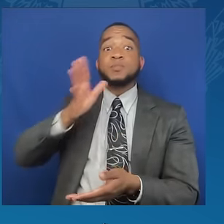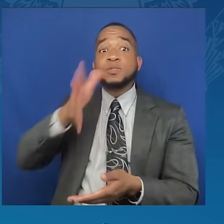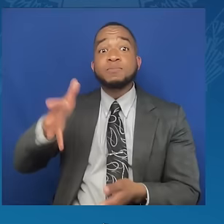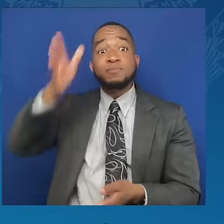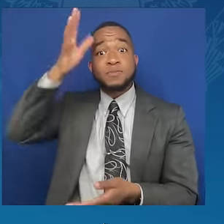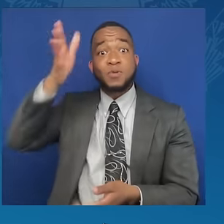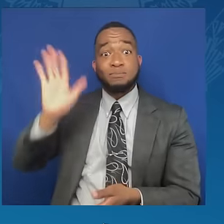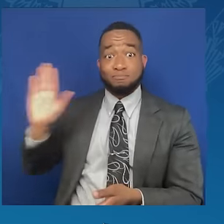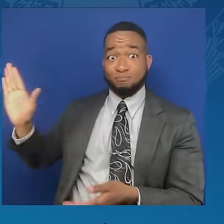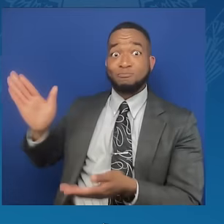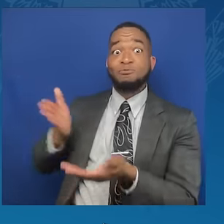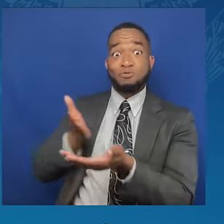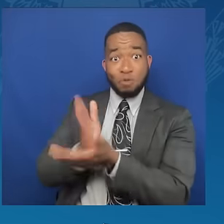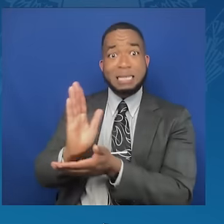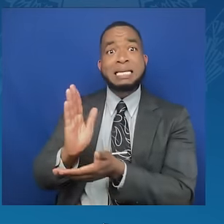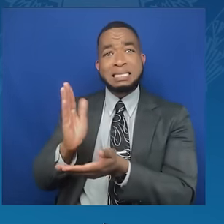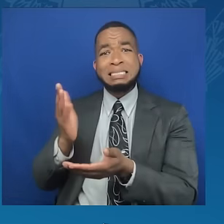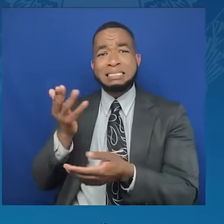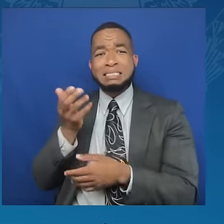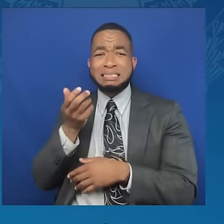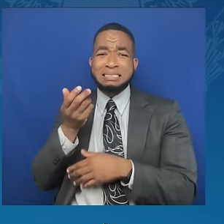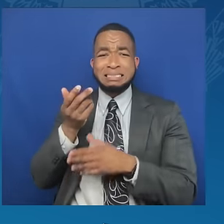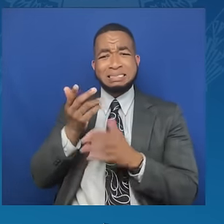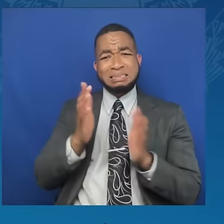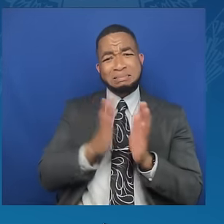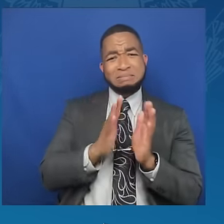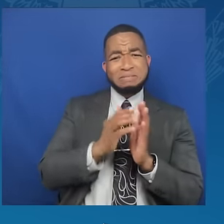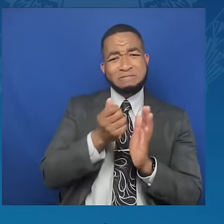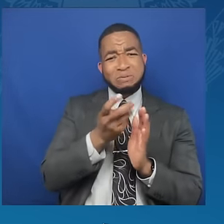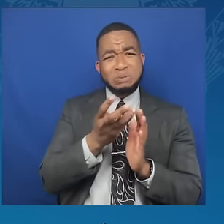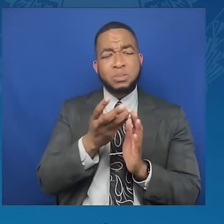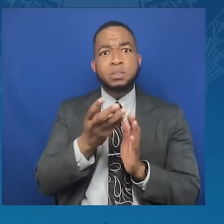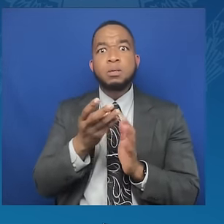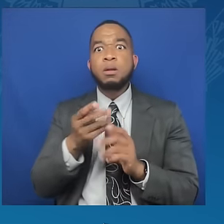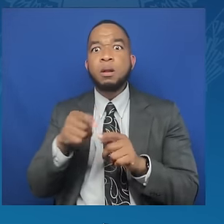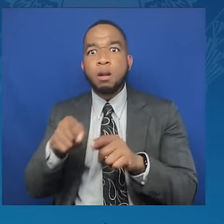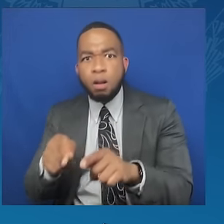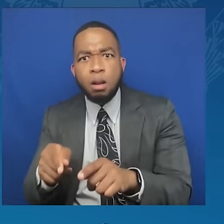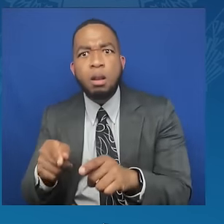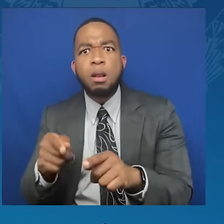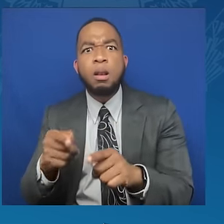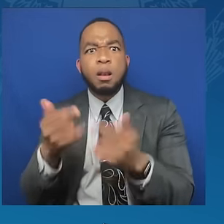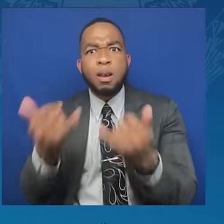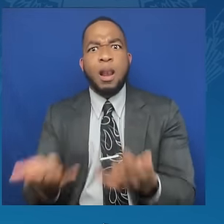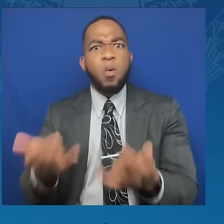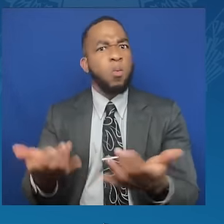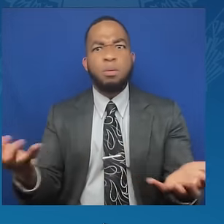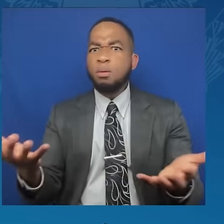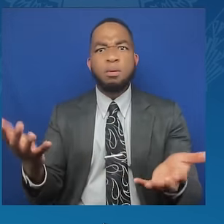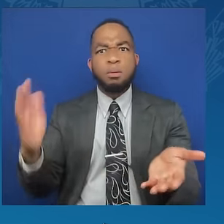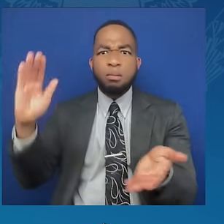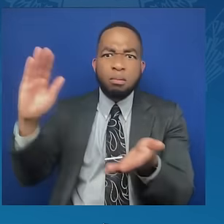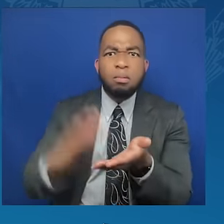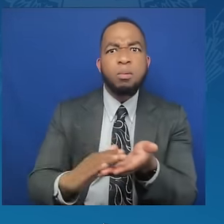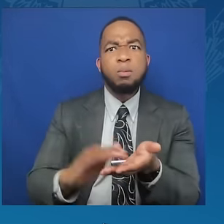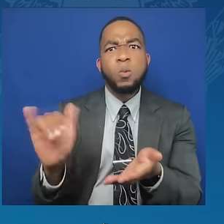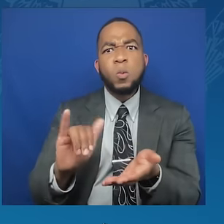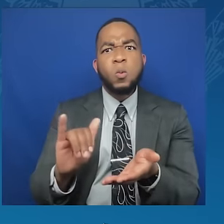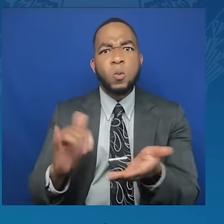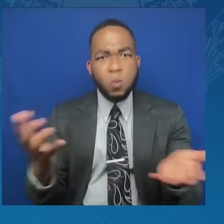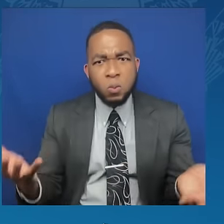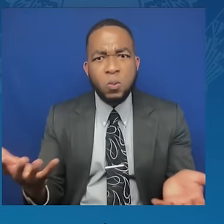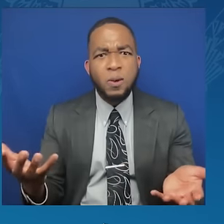have consistently had to endure active shooter drills, while extremists refuse to pass